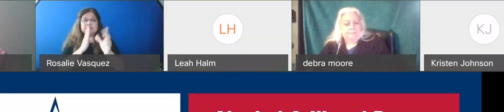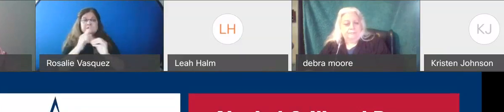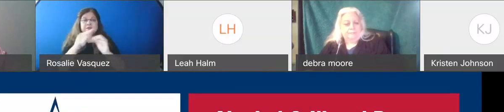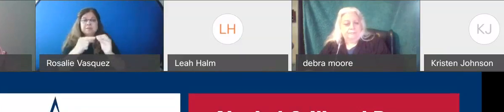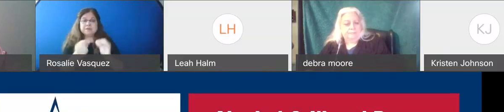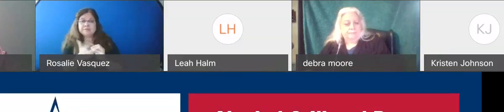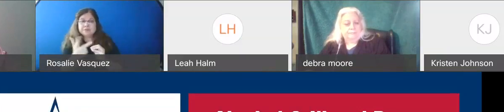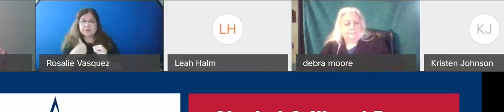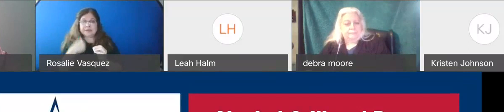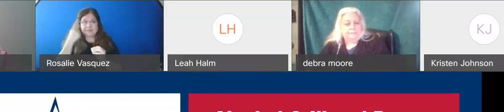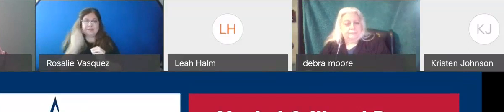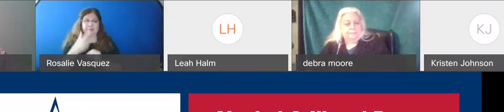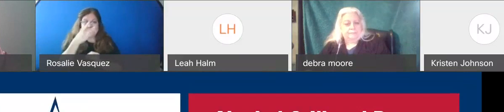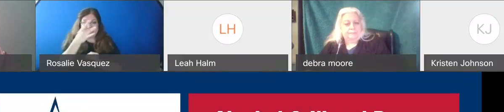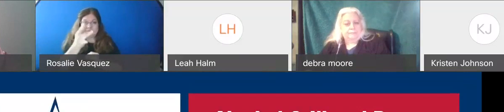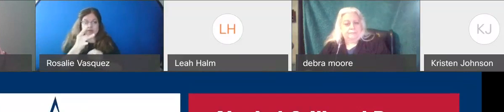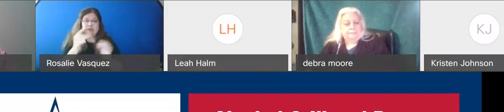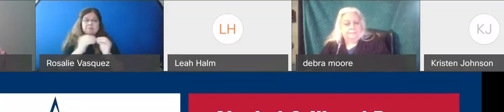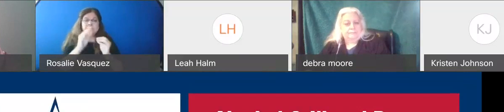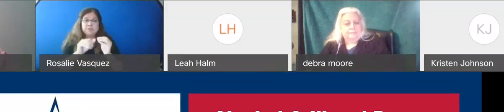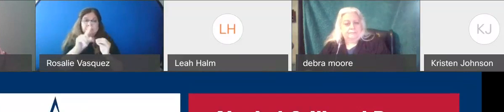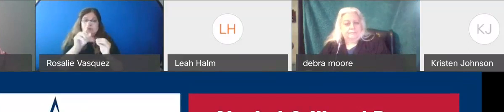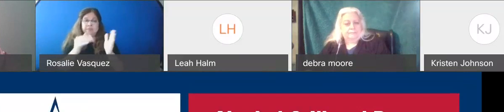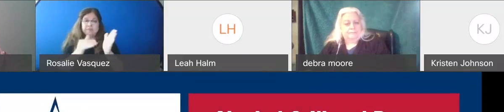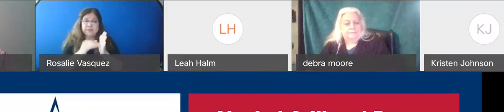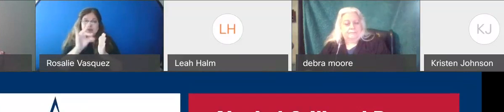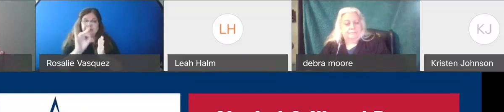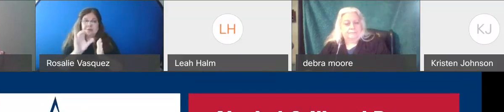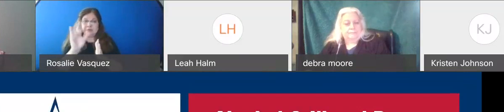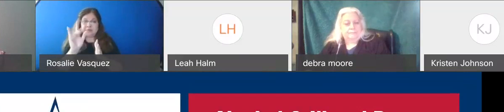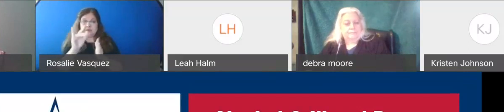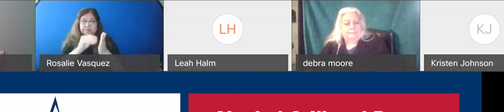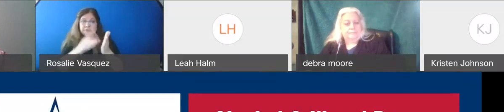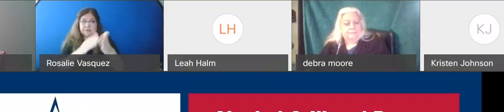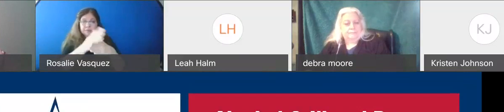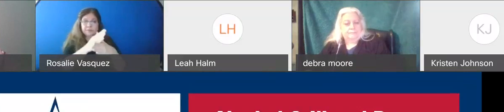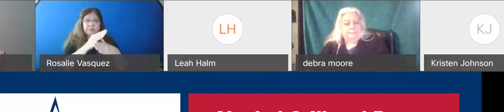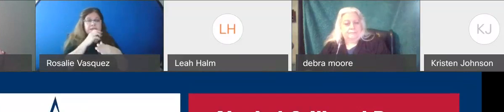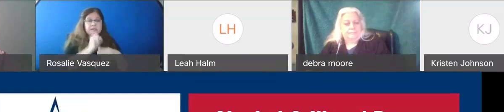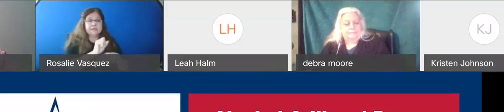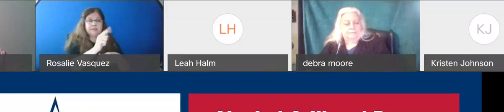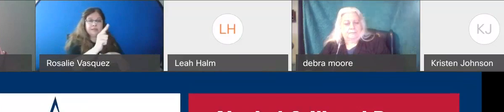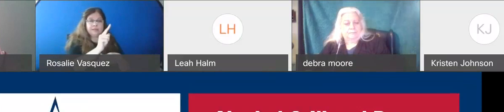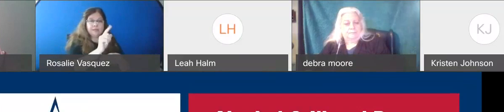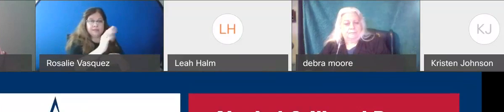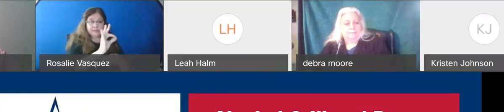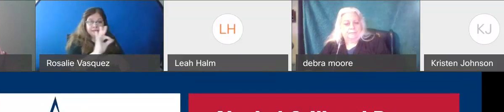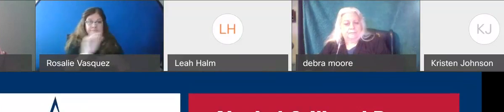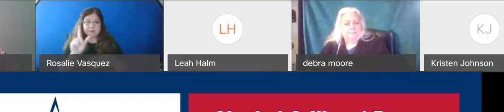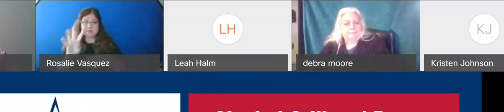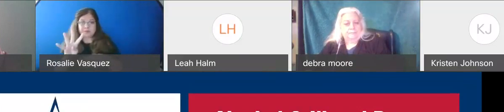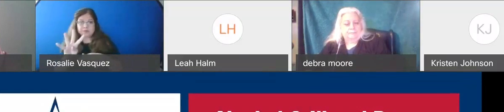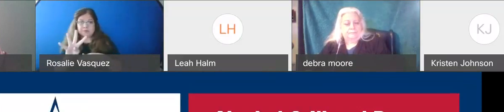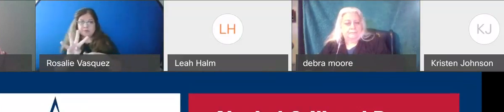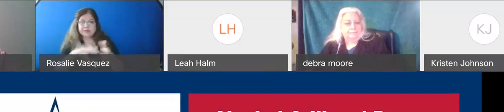very interesting. So over 1,825 students between the ages of 19 to 24 die annually